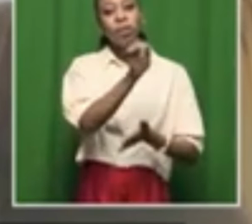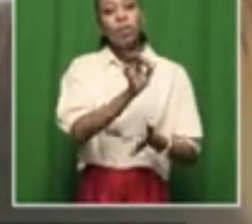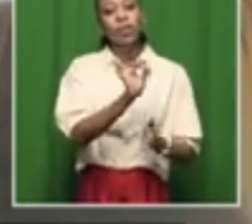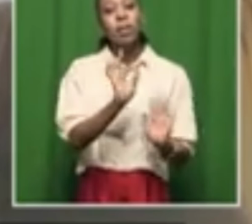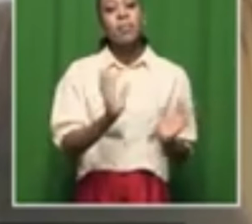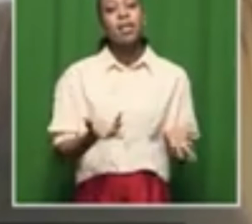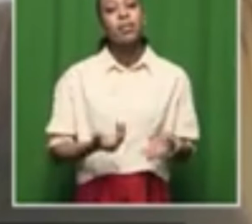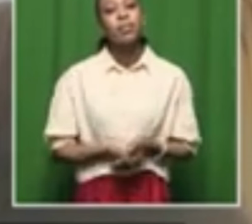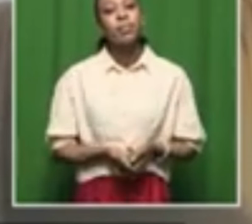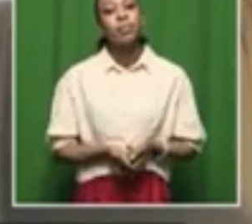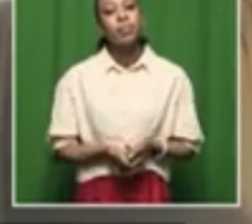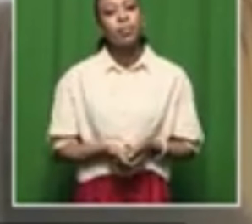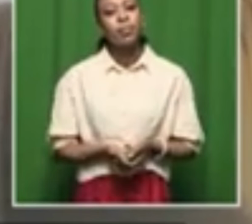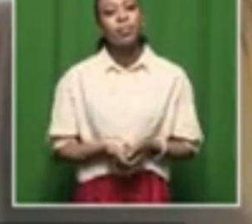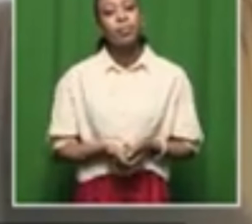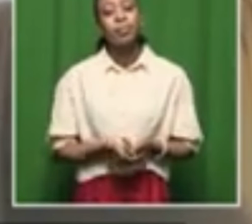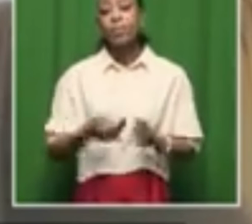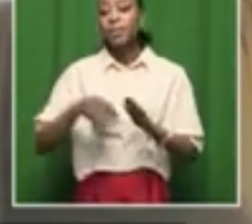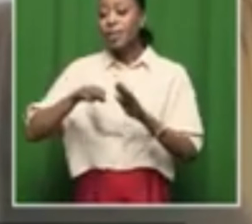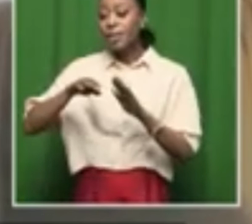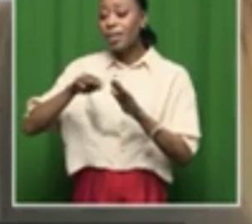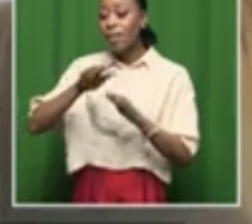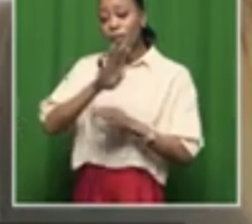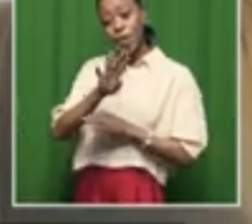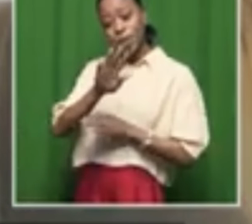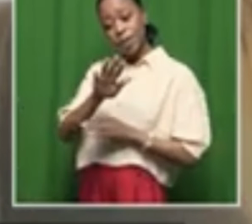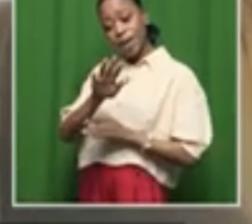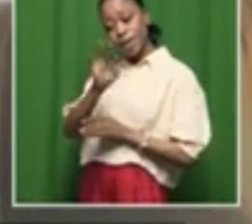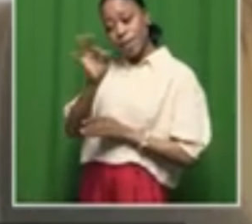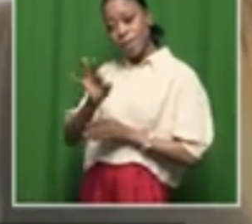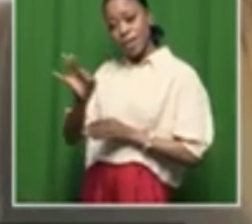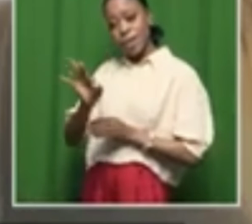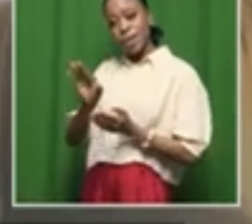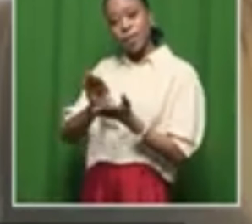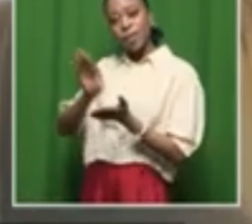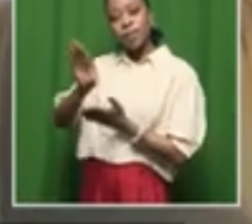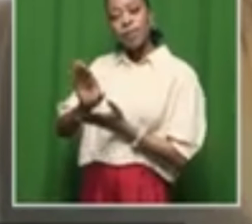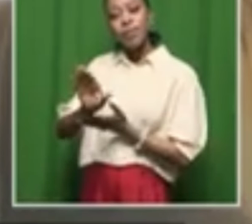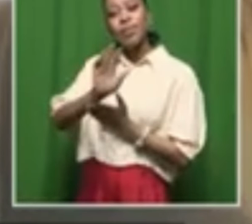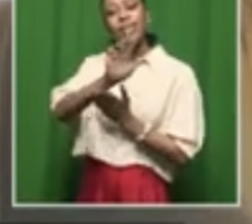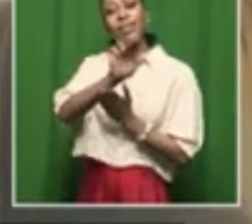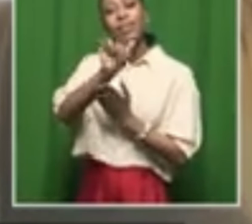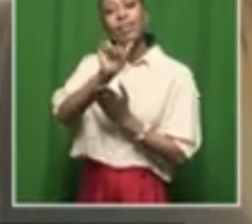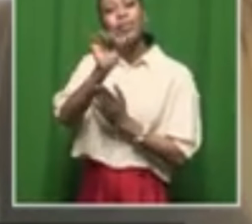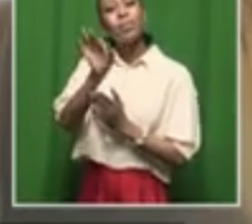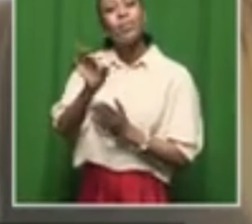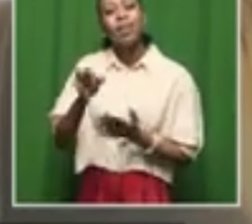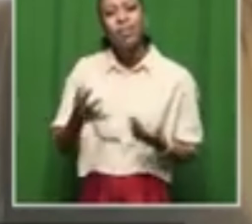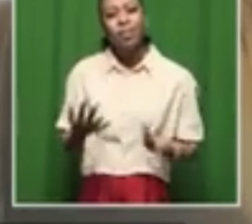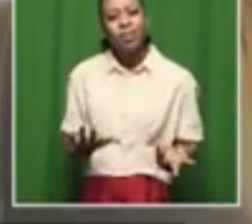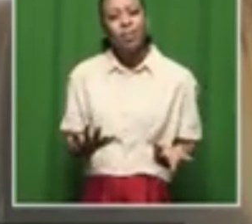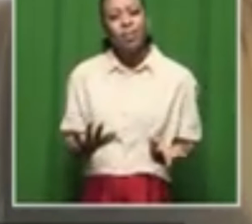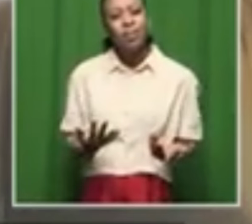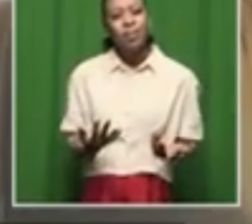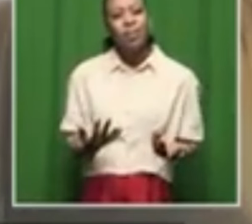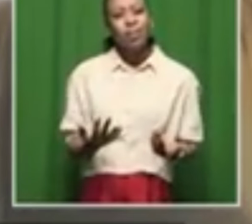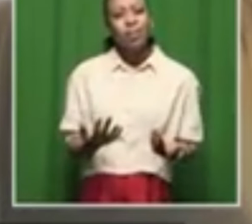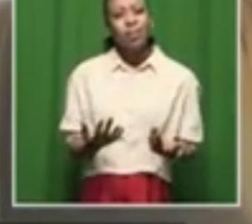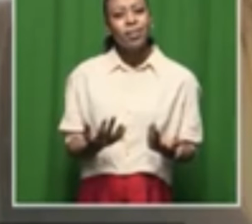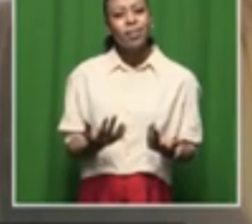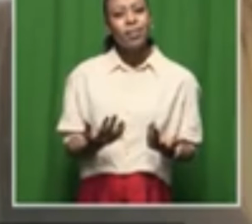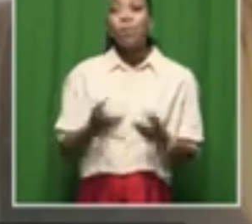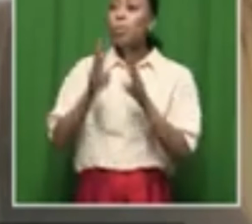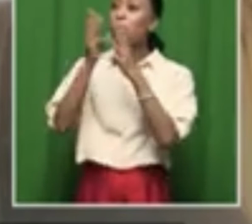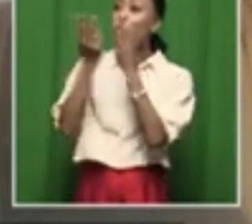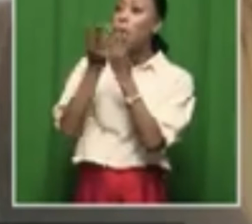of the population. And the remaining 49% serves a whooping 86% of the population. Nowhere in the world